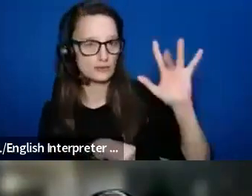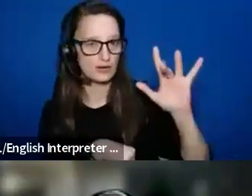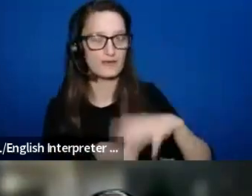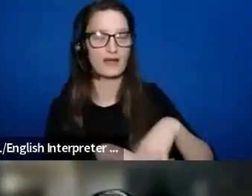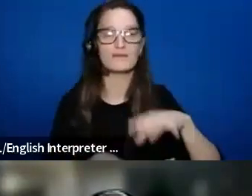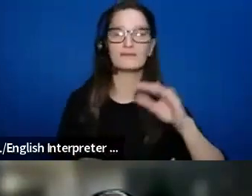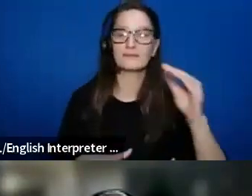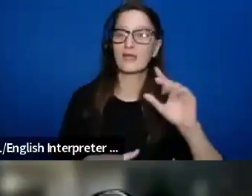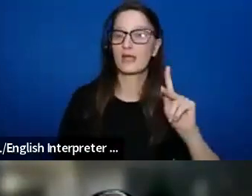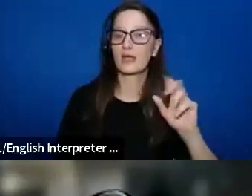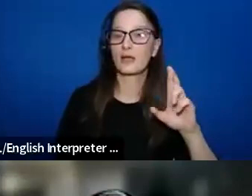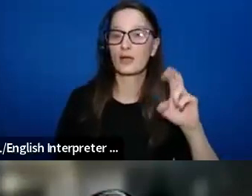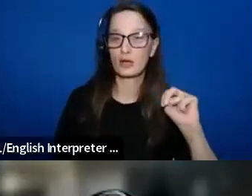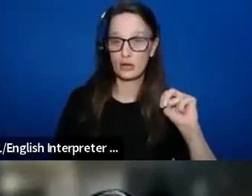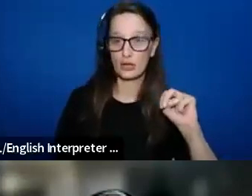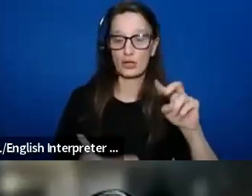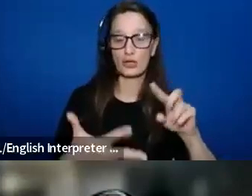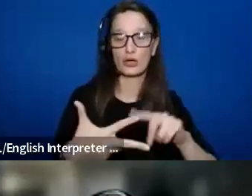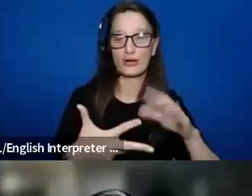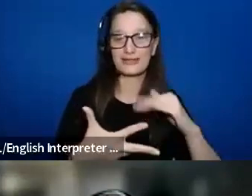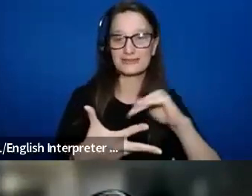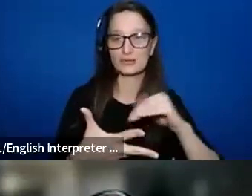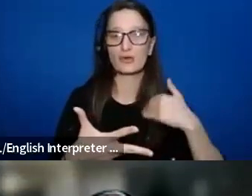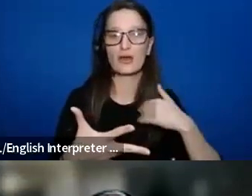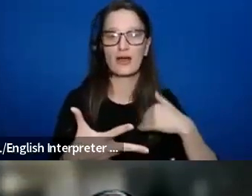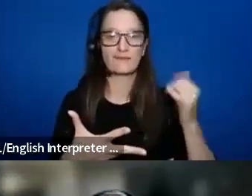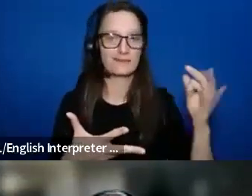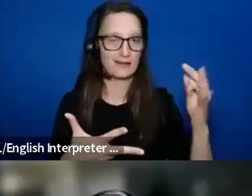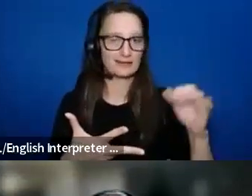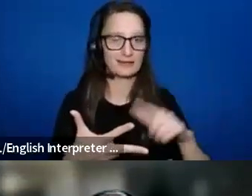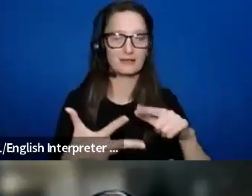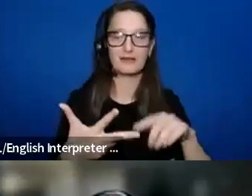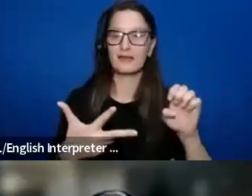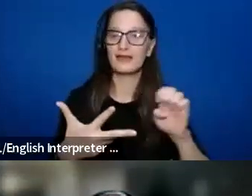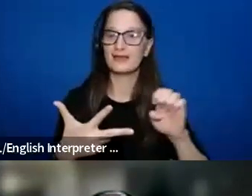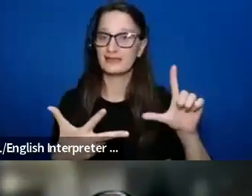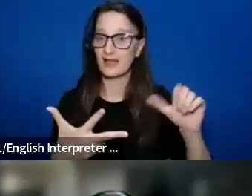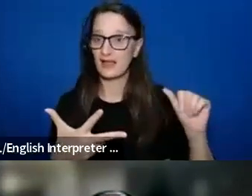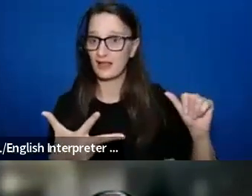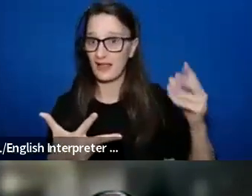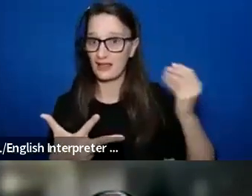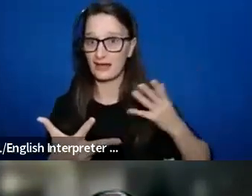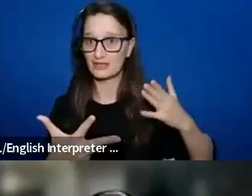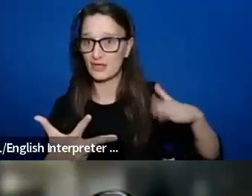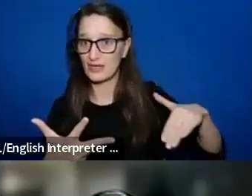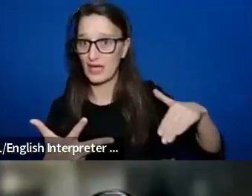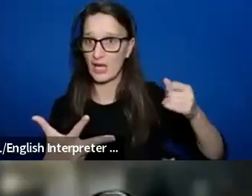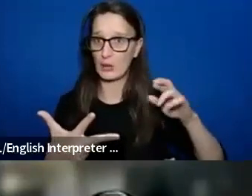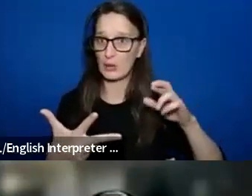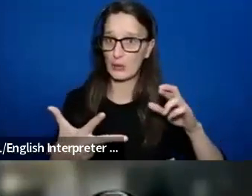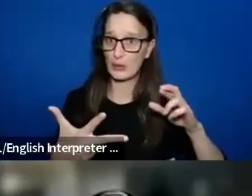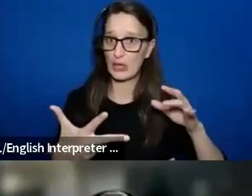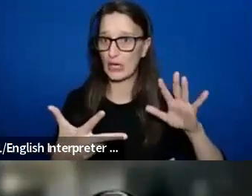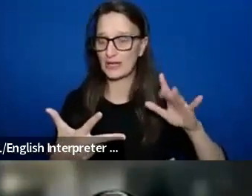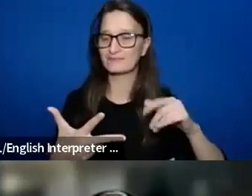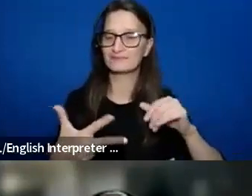19 at Kern Regional Center for theirs. And then has East LA checked in yet, or are they still buried under their No, I have